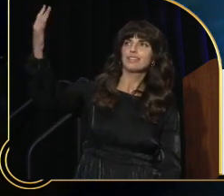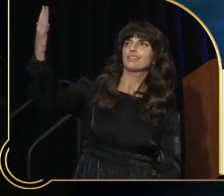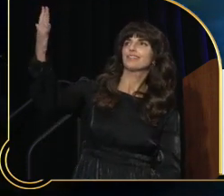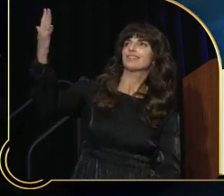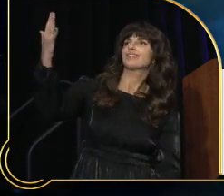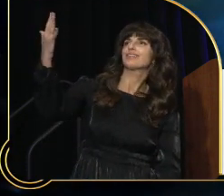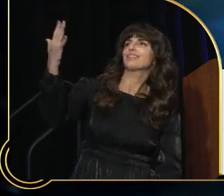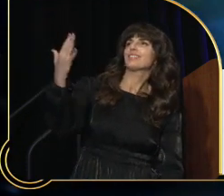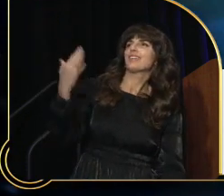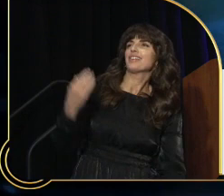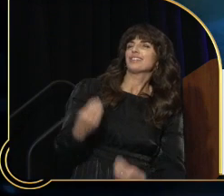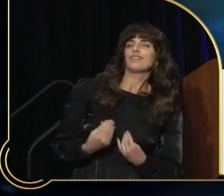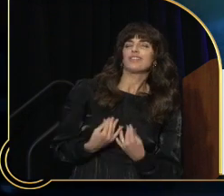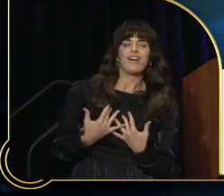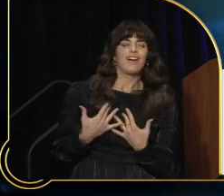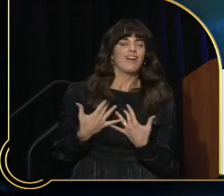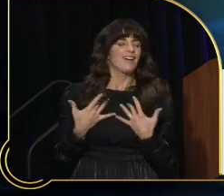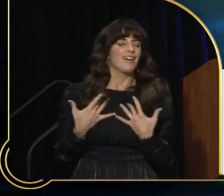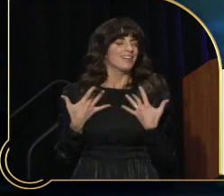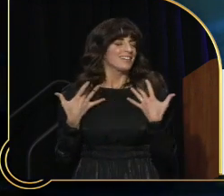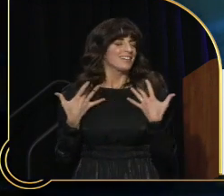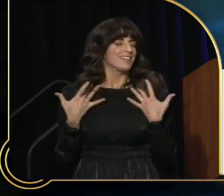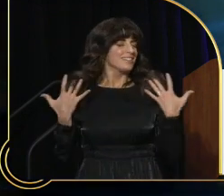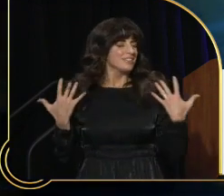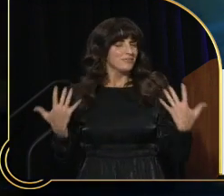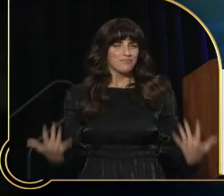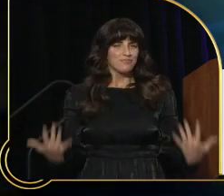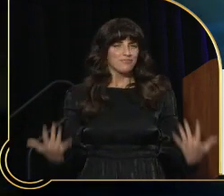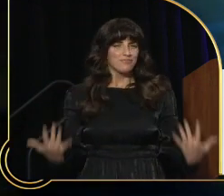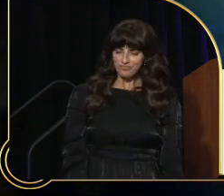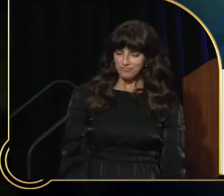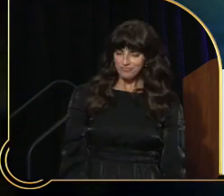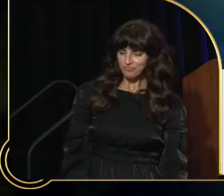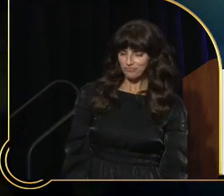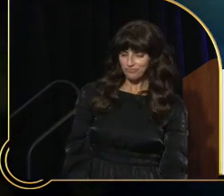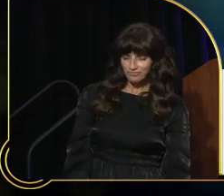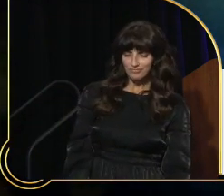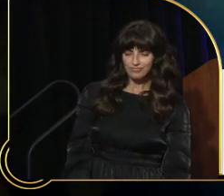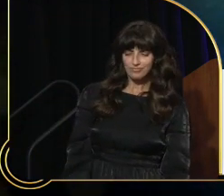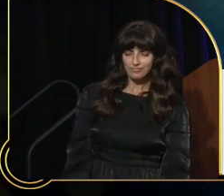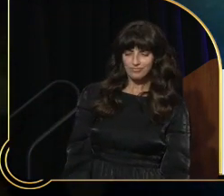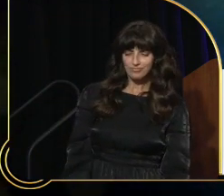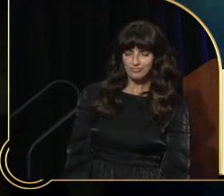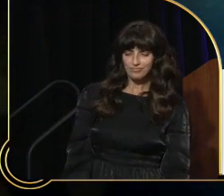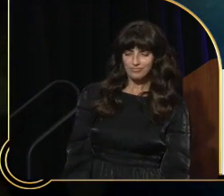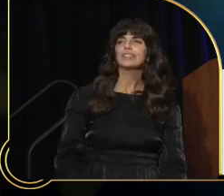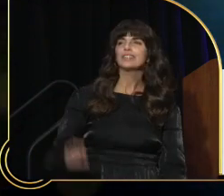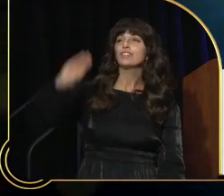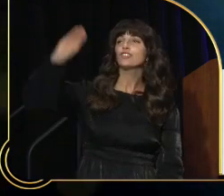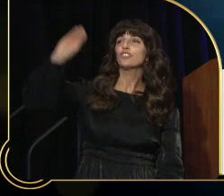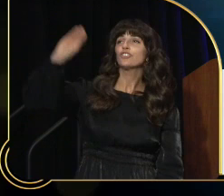Sunshine, when you're with me, I can fly. All right.